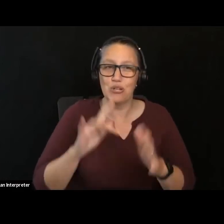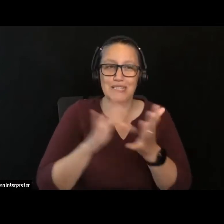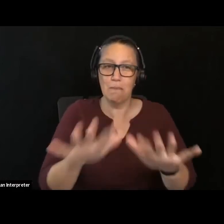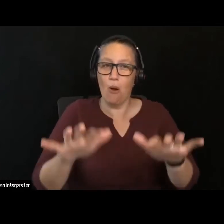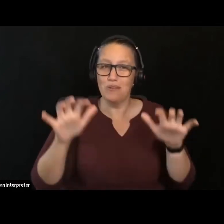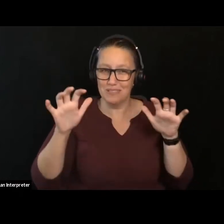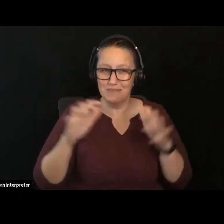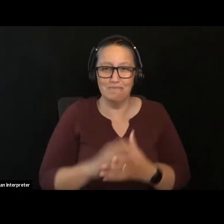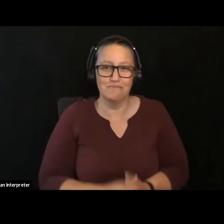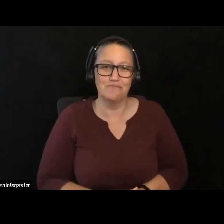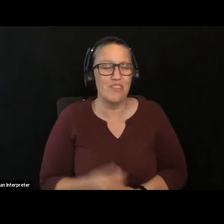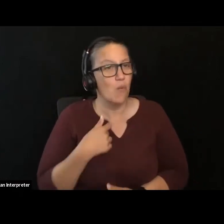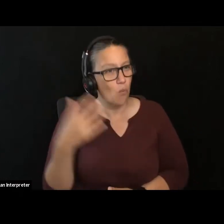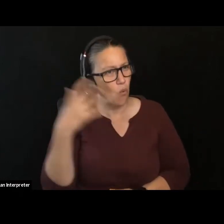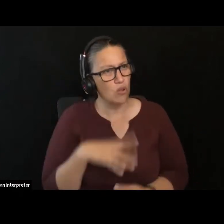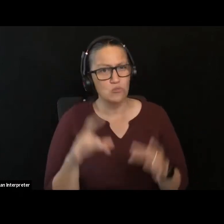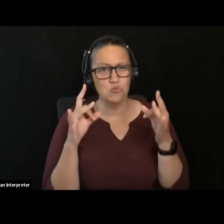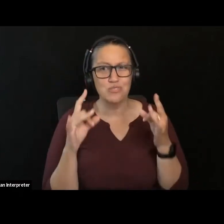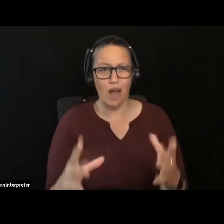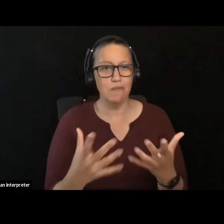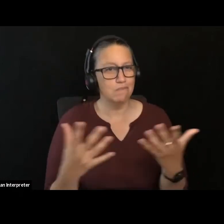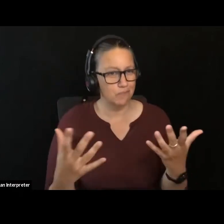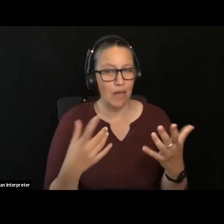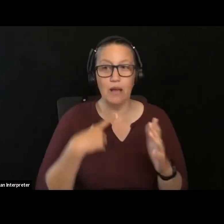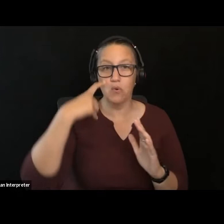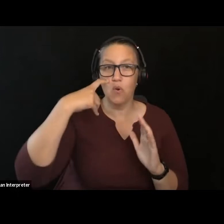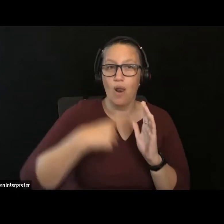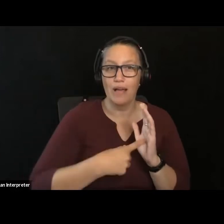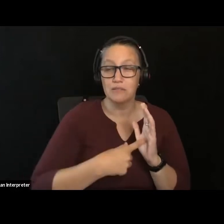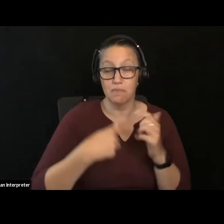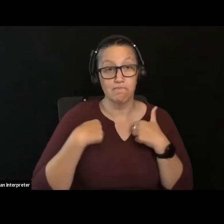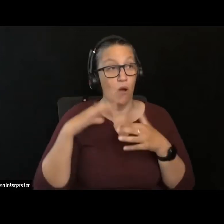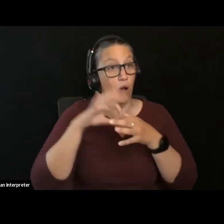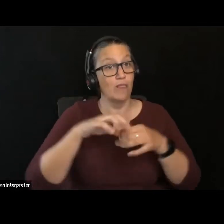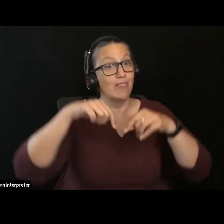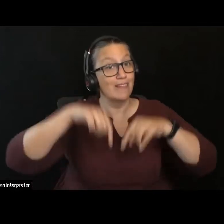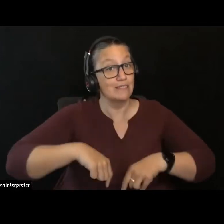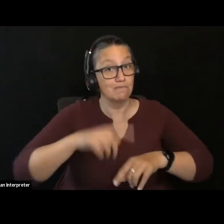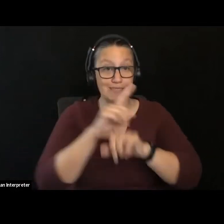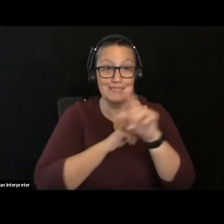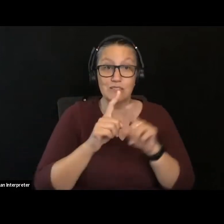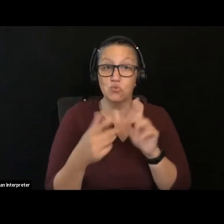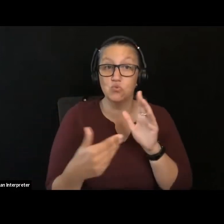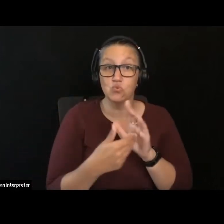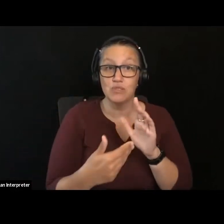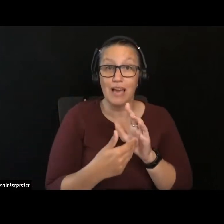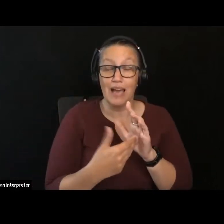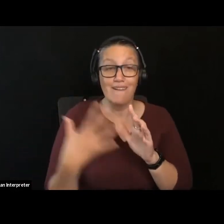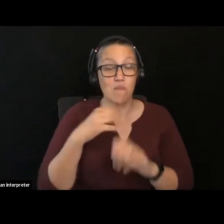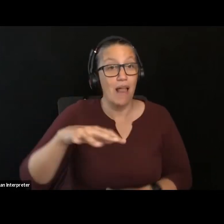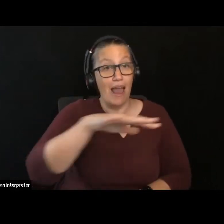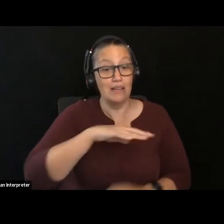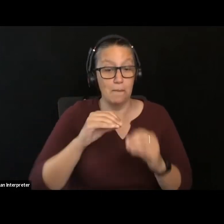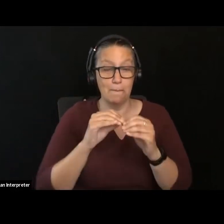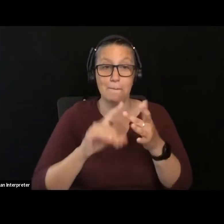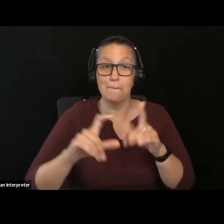I start by acknowledging that I take this call or this meeting from the unceded lands of the Bidjigal